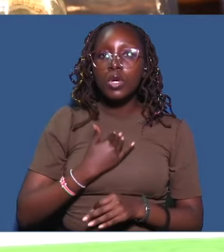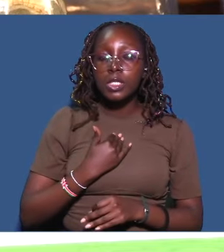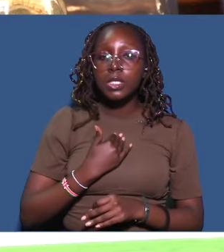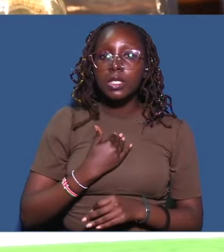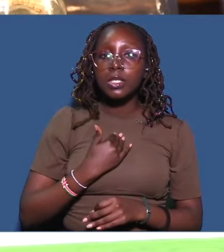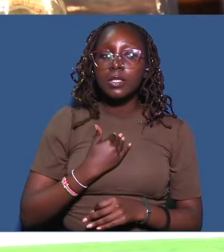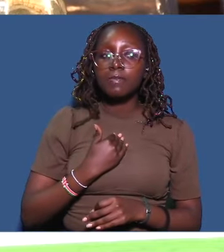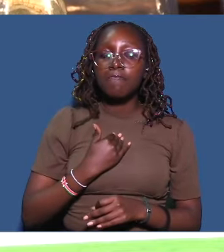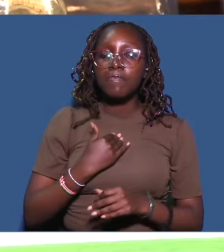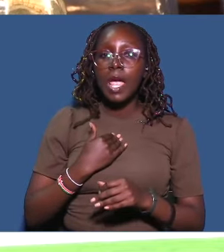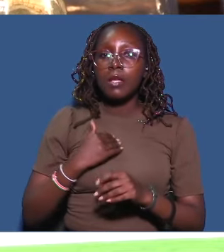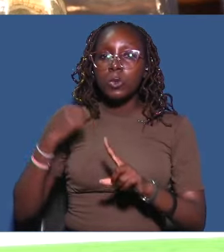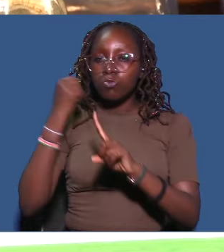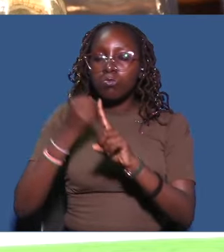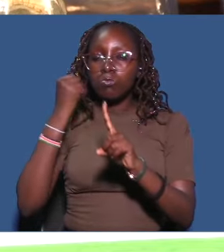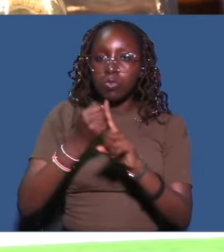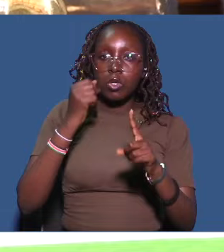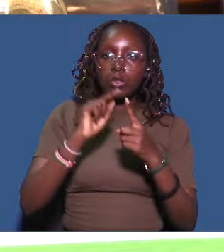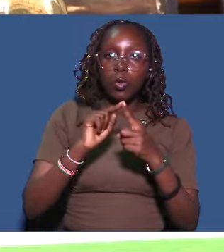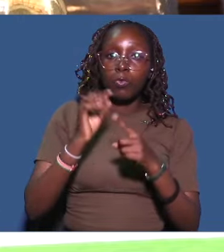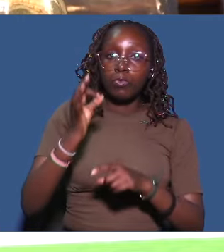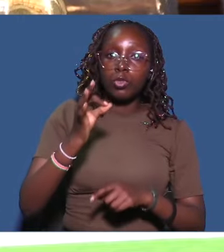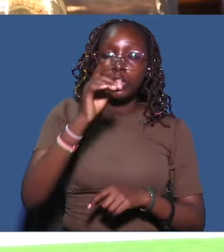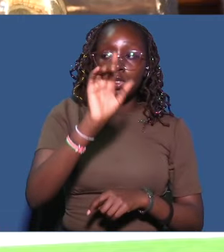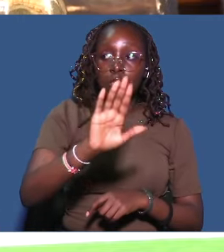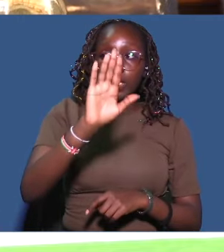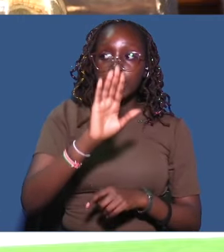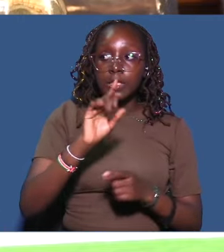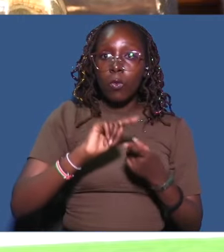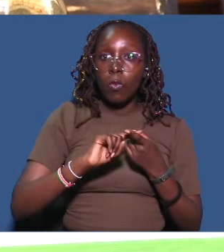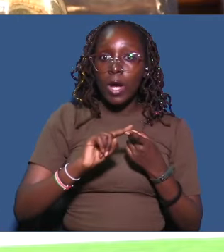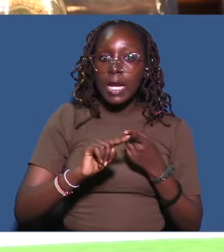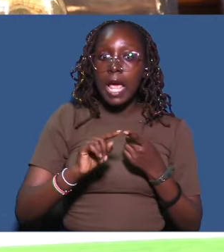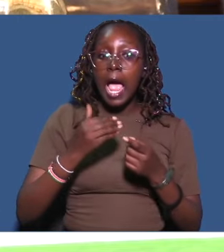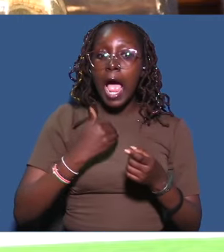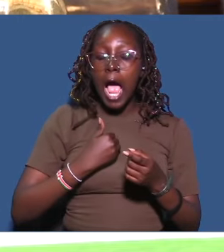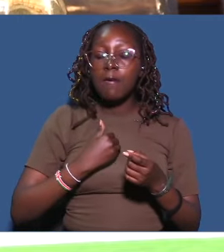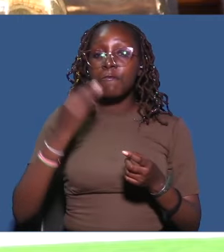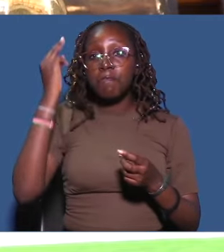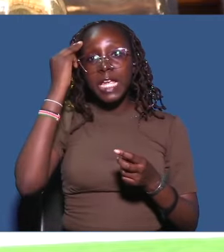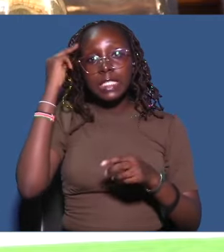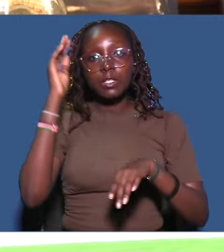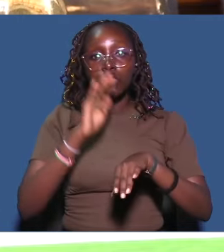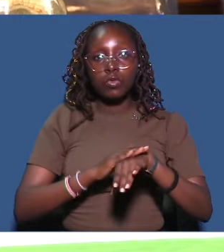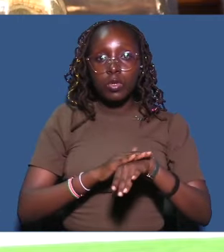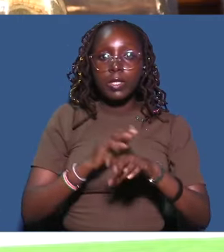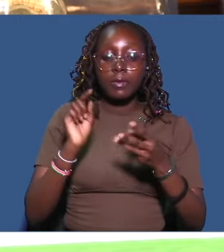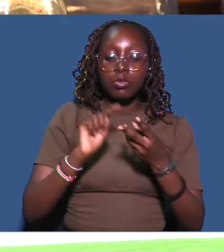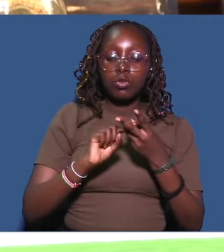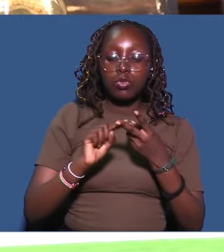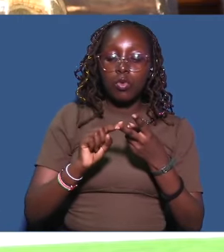strain towards what lies ahead, is we need to have one, athlete's mindset, and then number two, discipline and focus. You